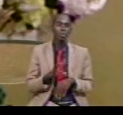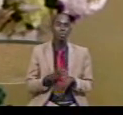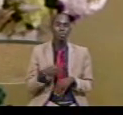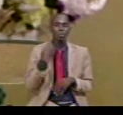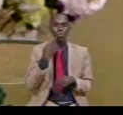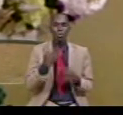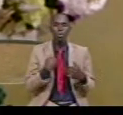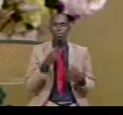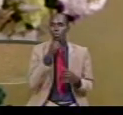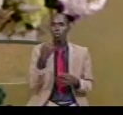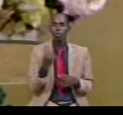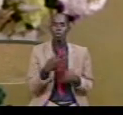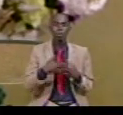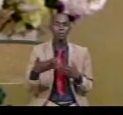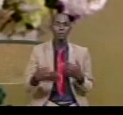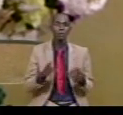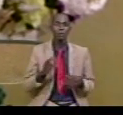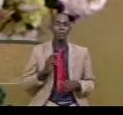invited us,